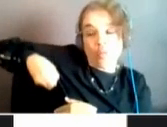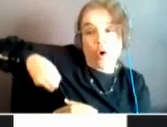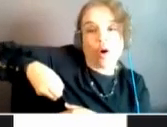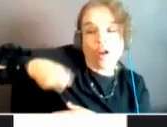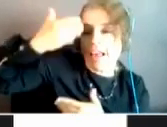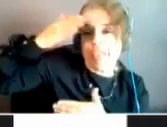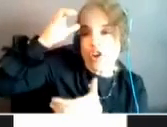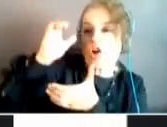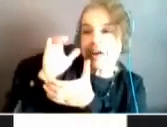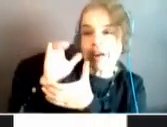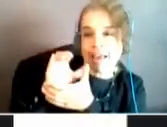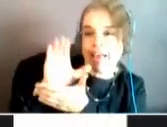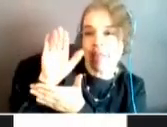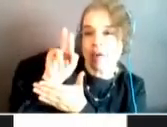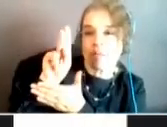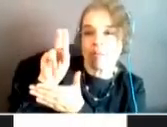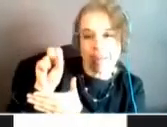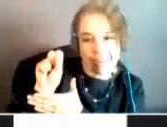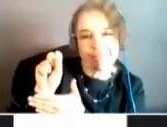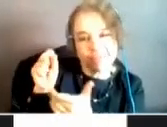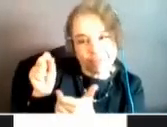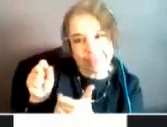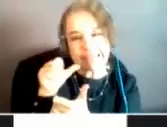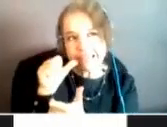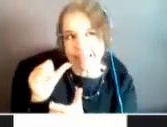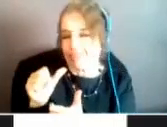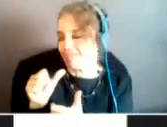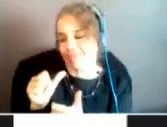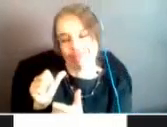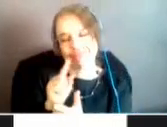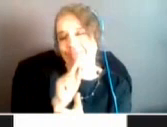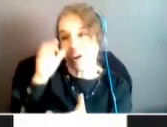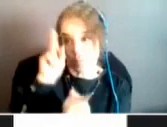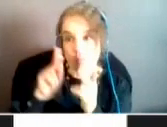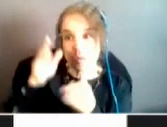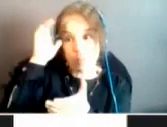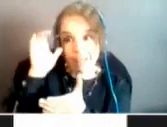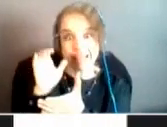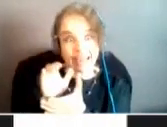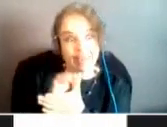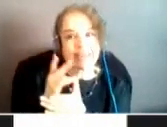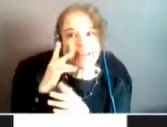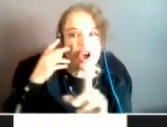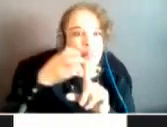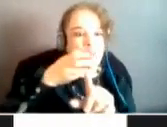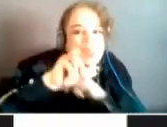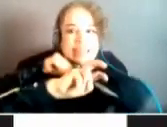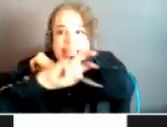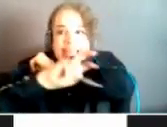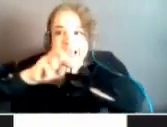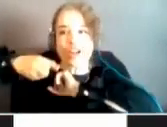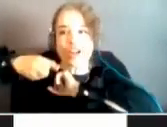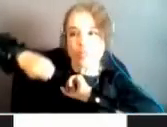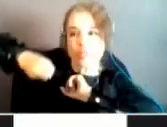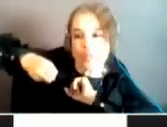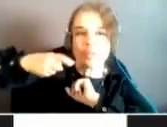they don't believe in banks, which is absolutely ridiculous. But people believe this and they are being attacked. I don't know what it's